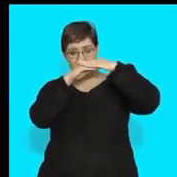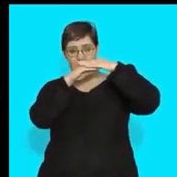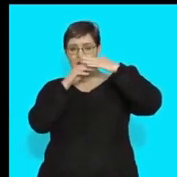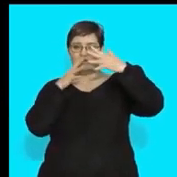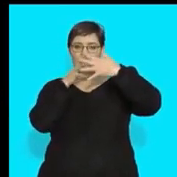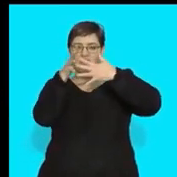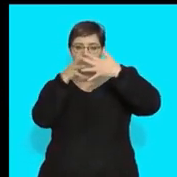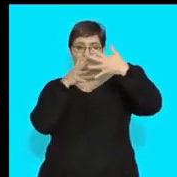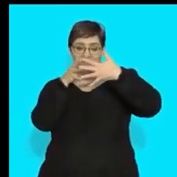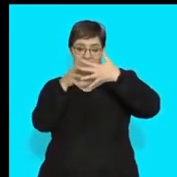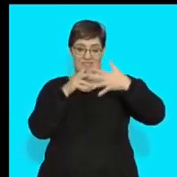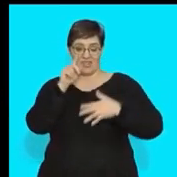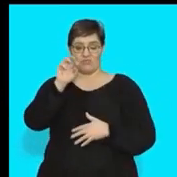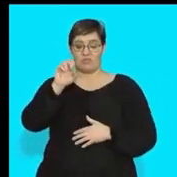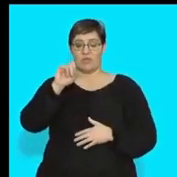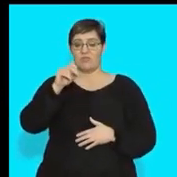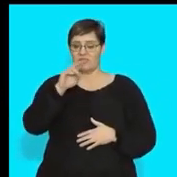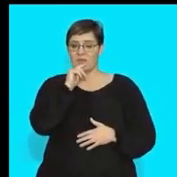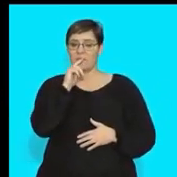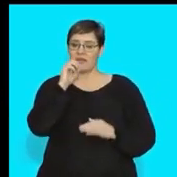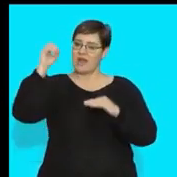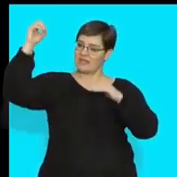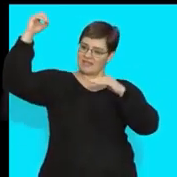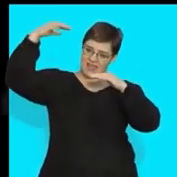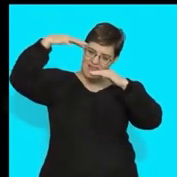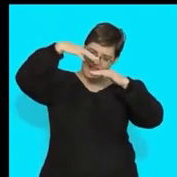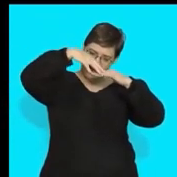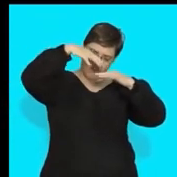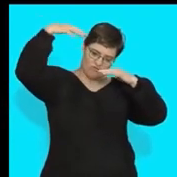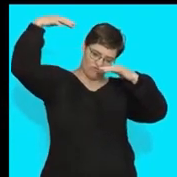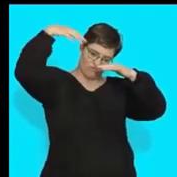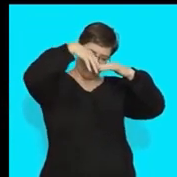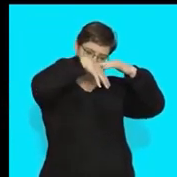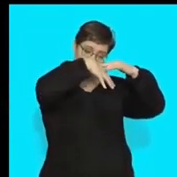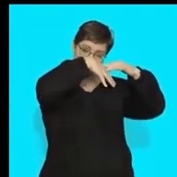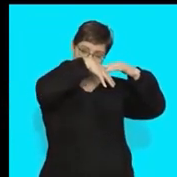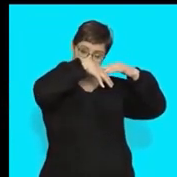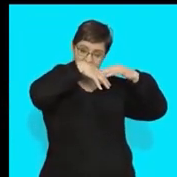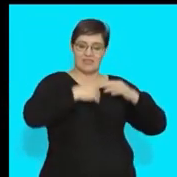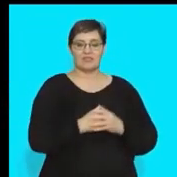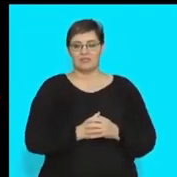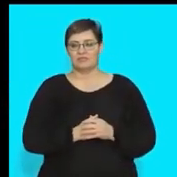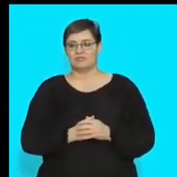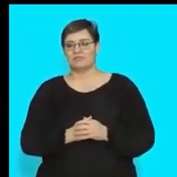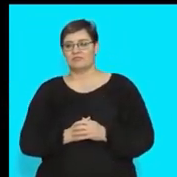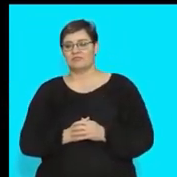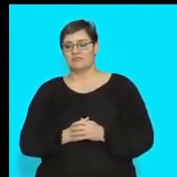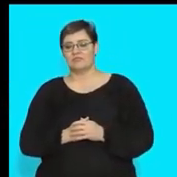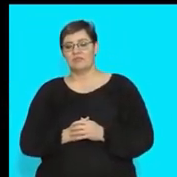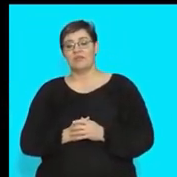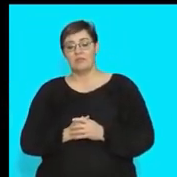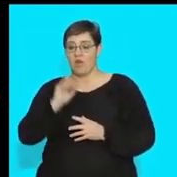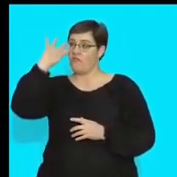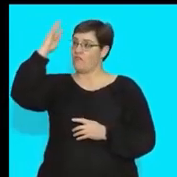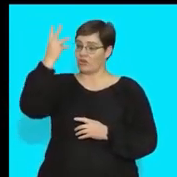transparent. What does that mean? Sunlight comes straight through, all right? Straight through.